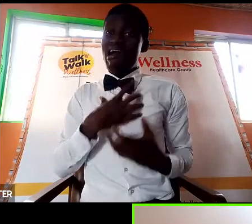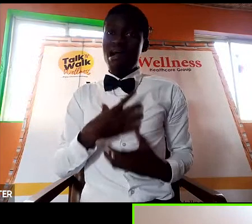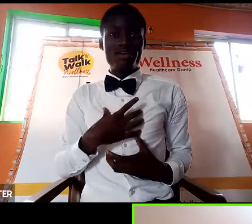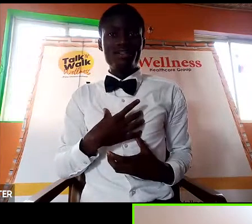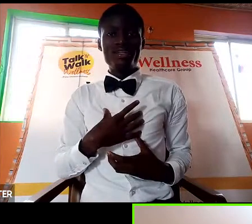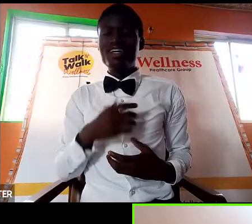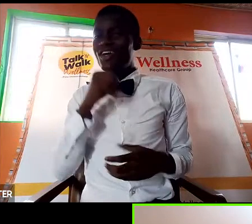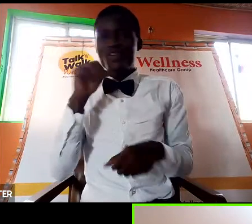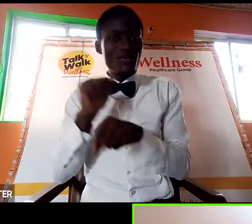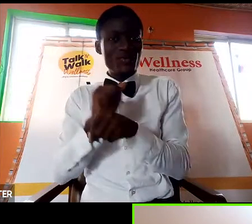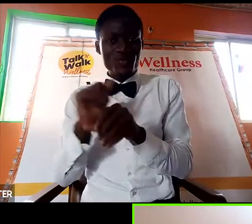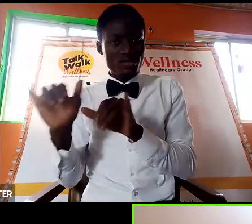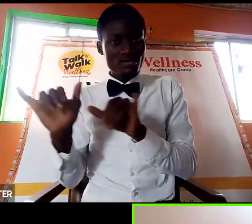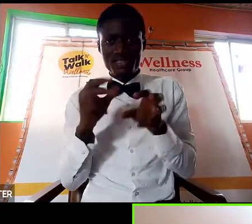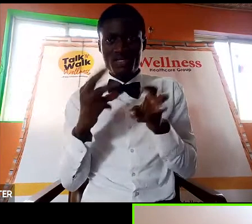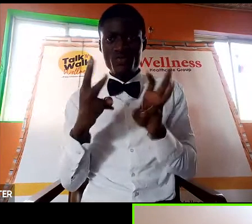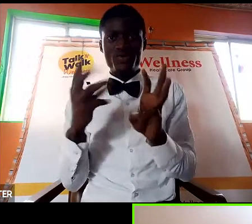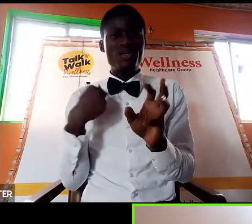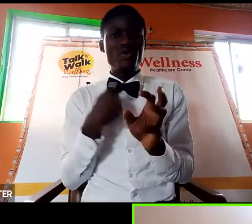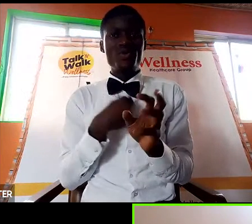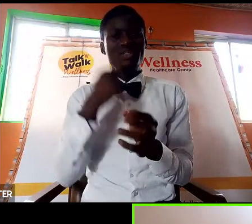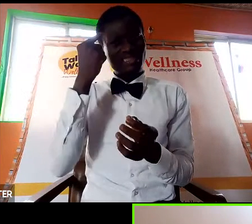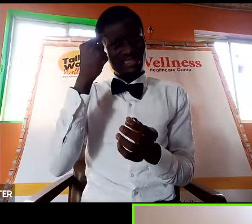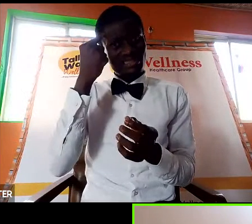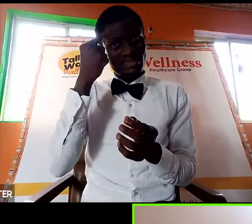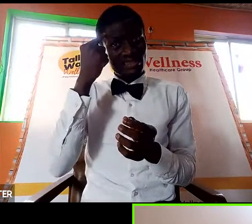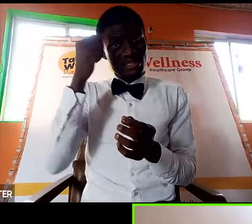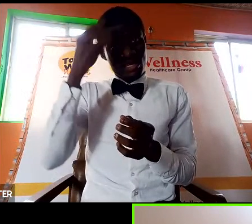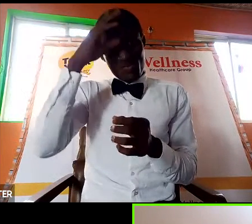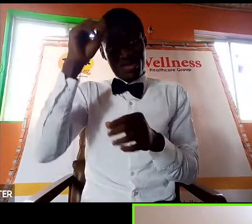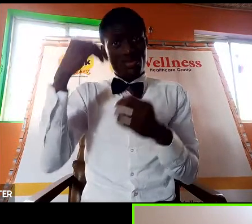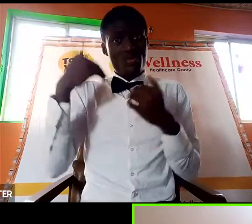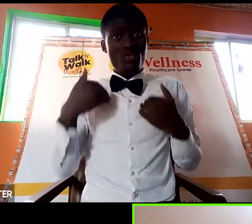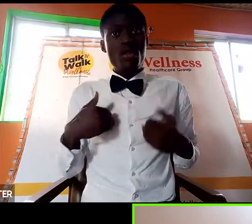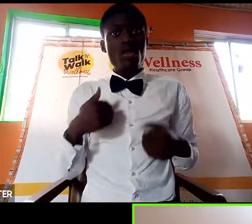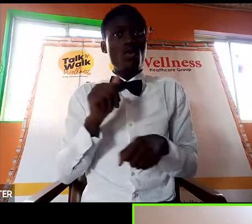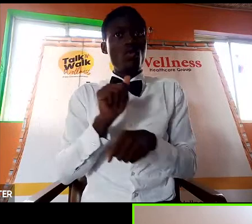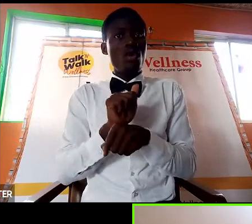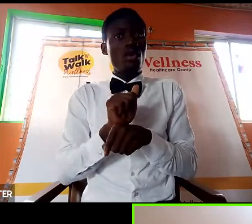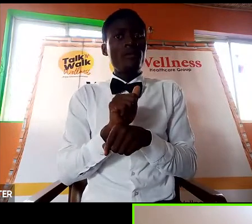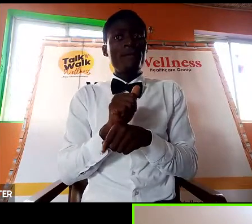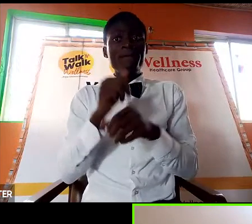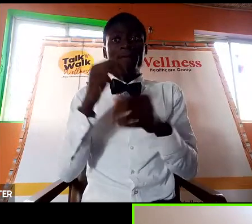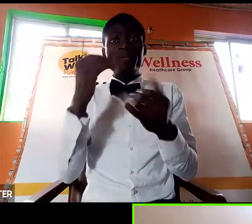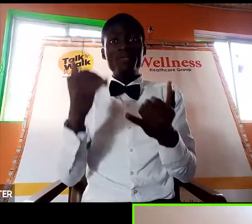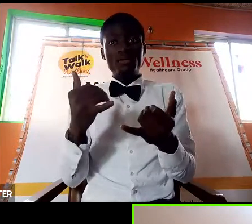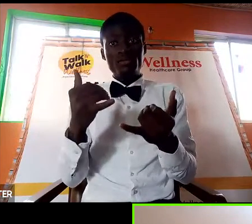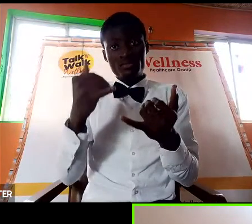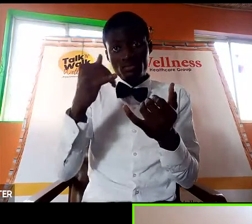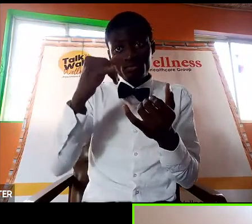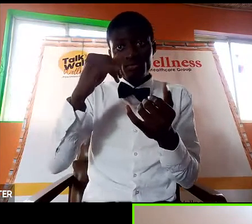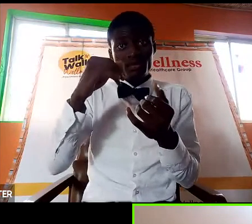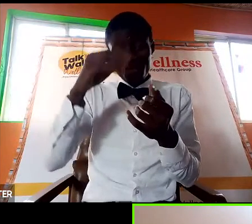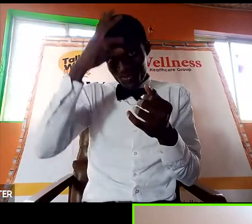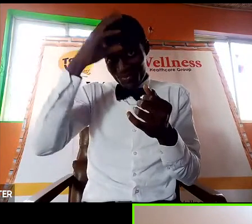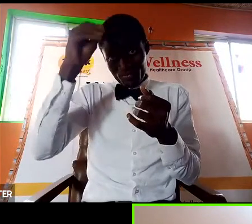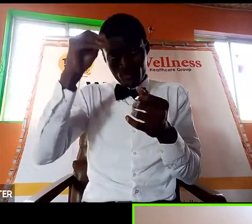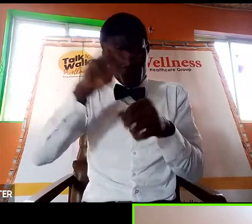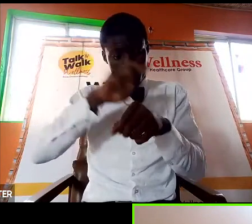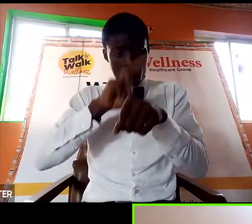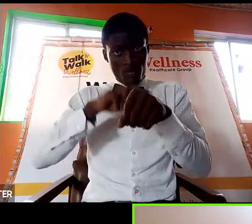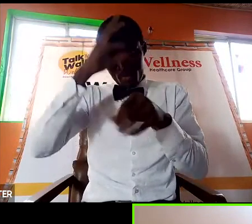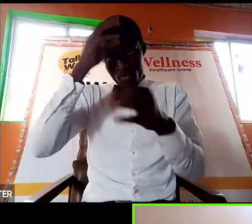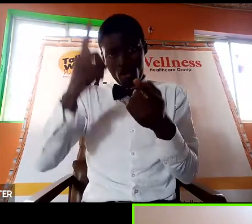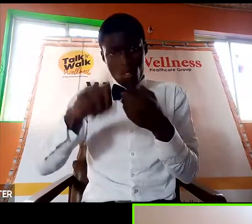It works, an average man wants a lady in the street and a freak in the bedroom. So if they tell you to be a good girl